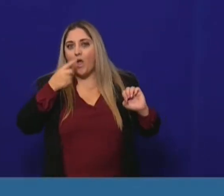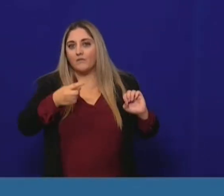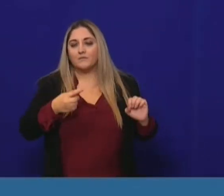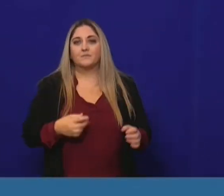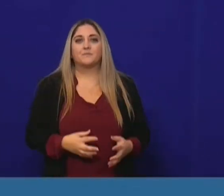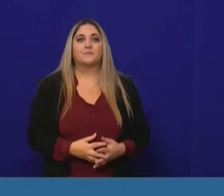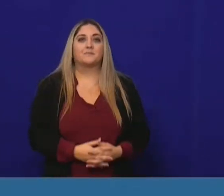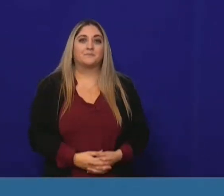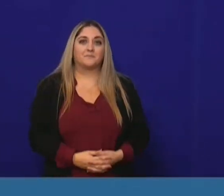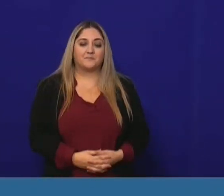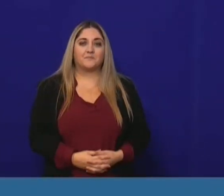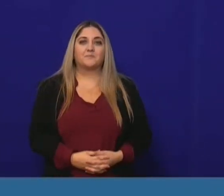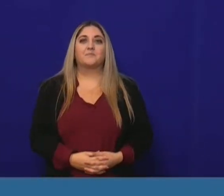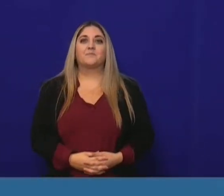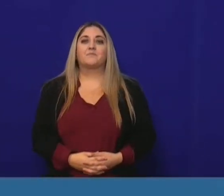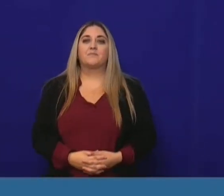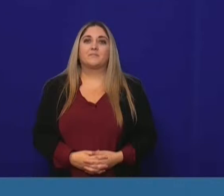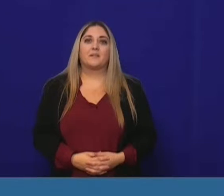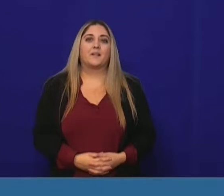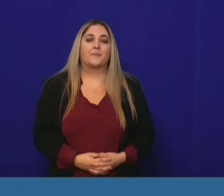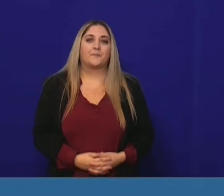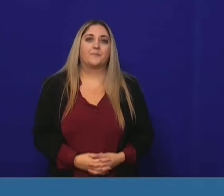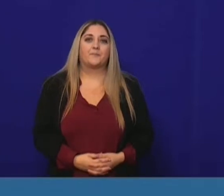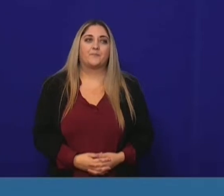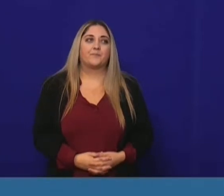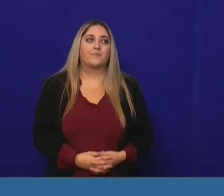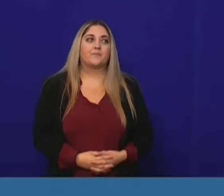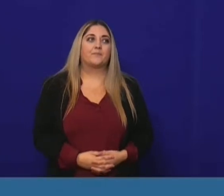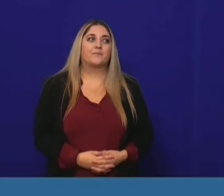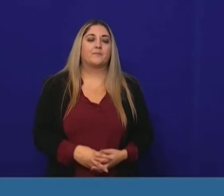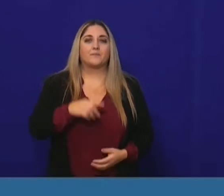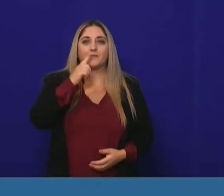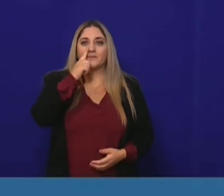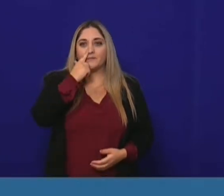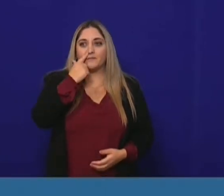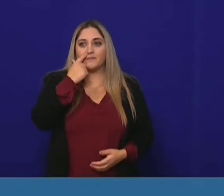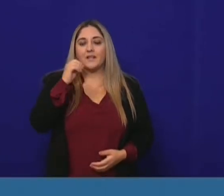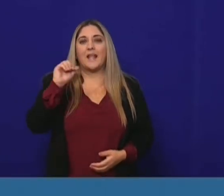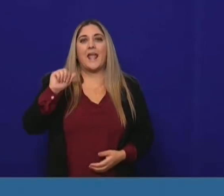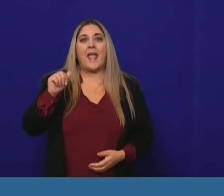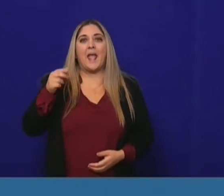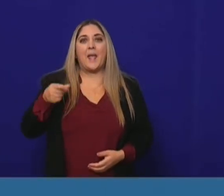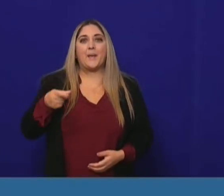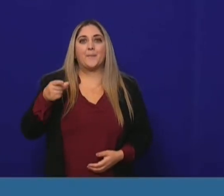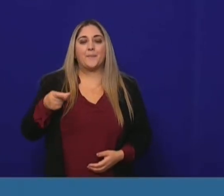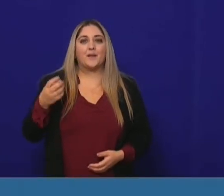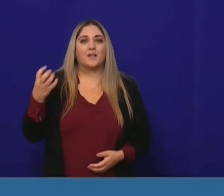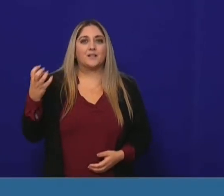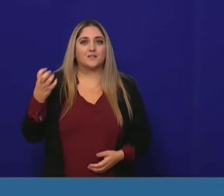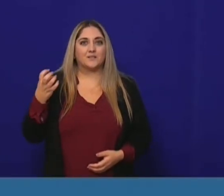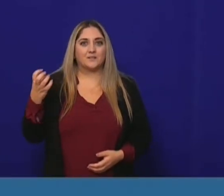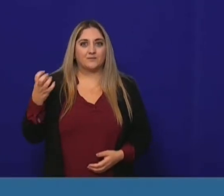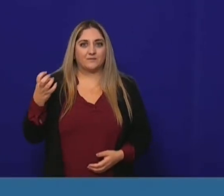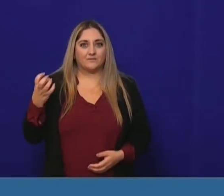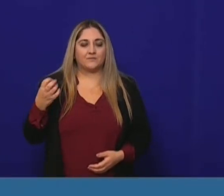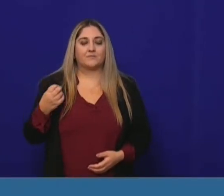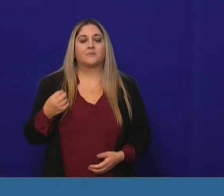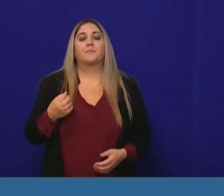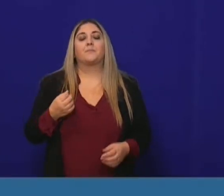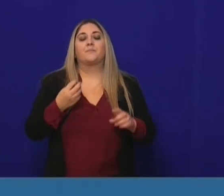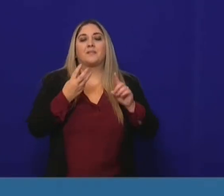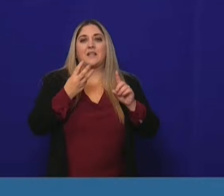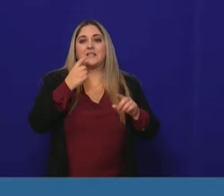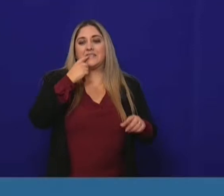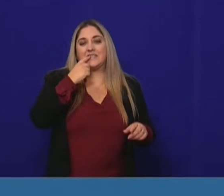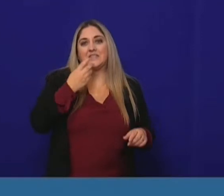Fuq il-COVID Alert app, basikament dan għandek l-għanet digital age, ġivi above 13 years of age, ġivi tħares